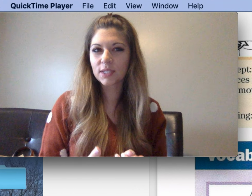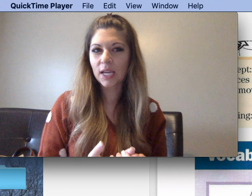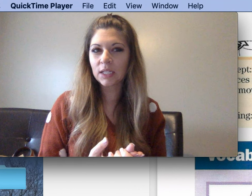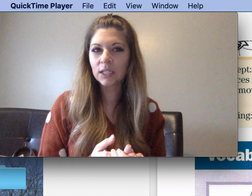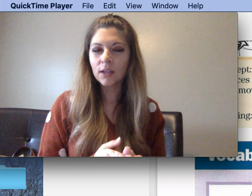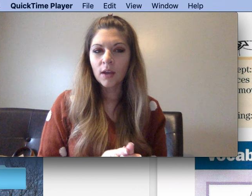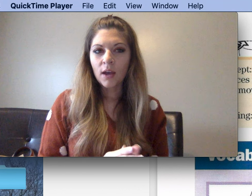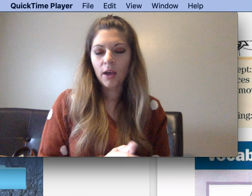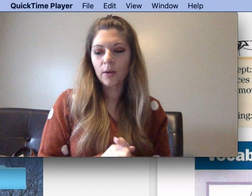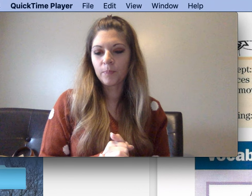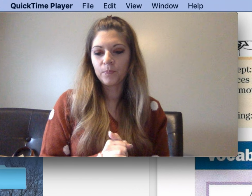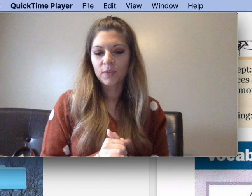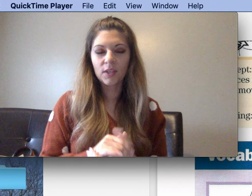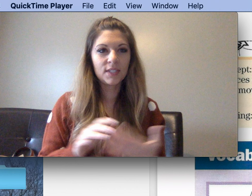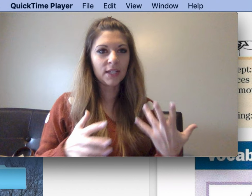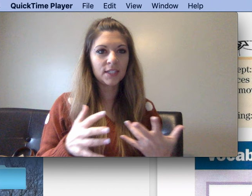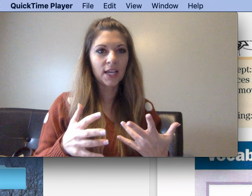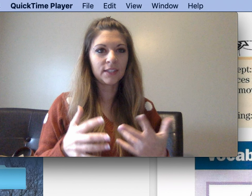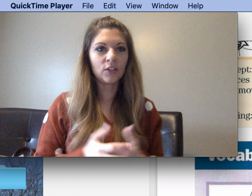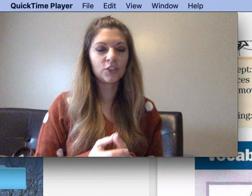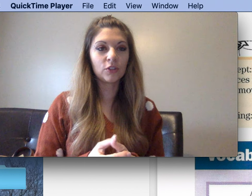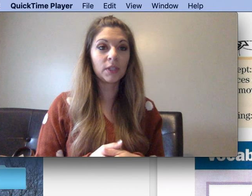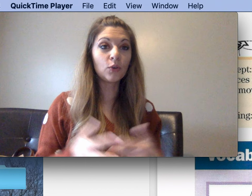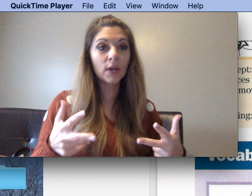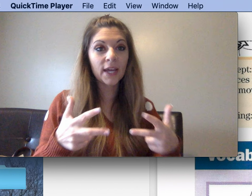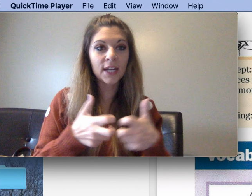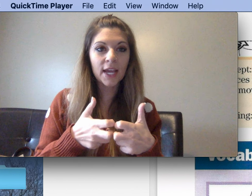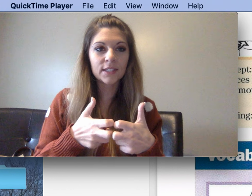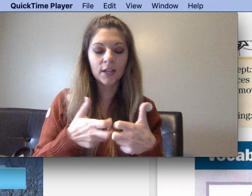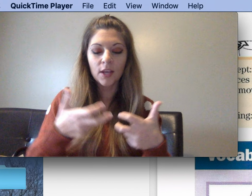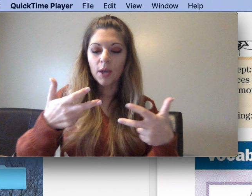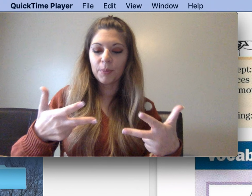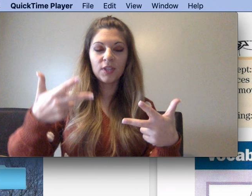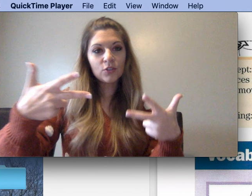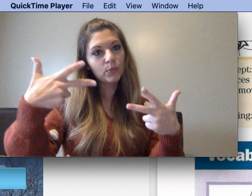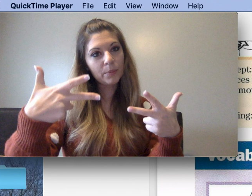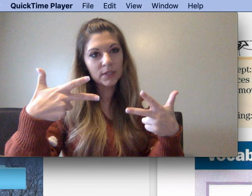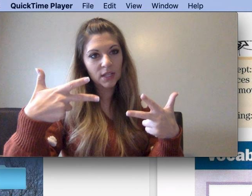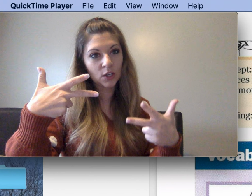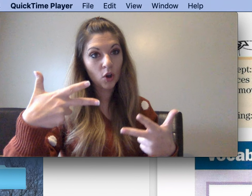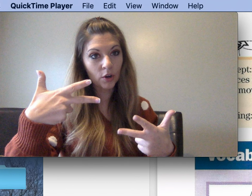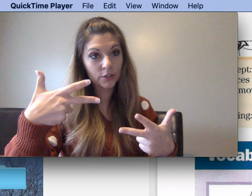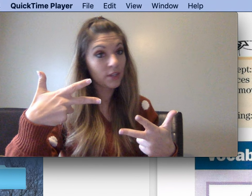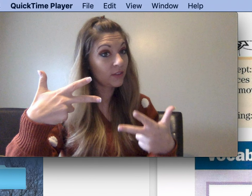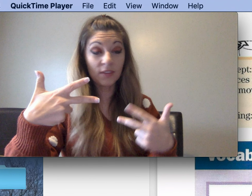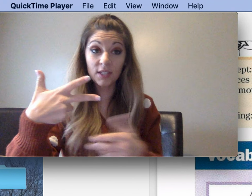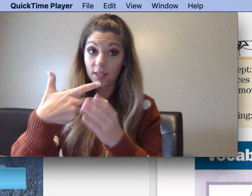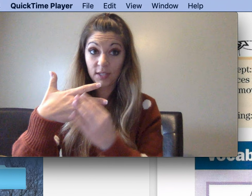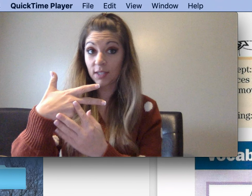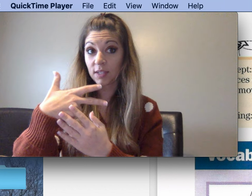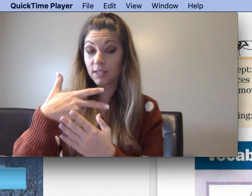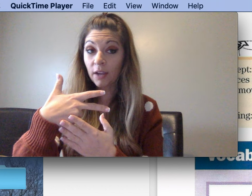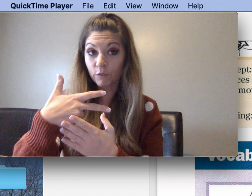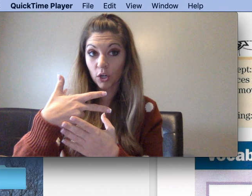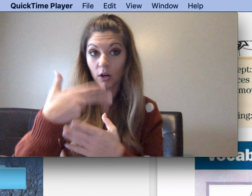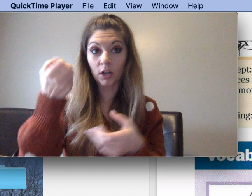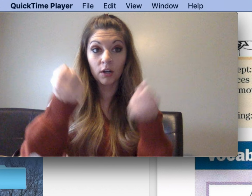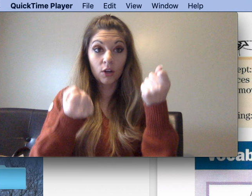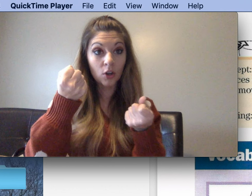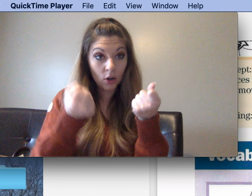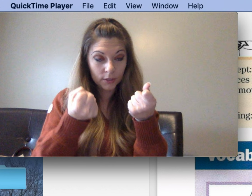people signing, like signed exact English, and they'll be like, oh, I had an accident. But these are representing cars. This isn't the sign